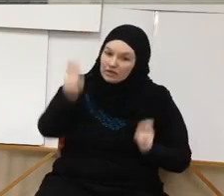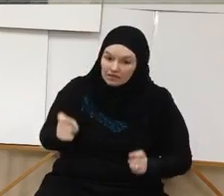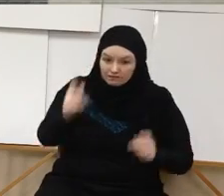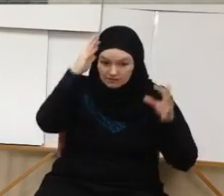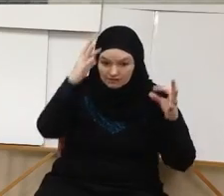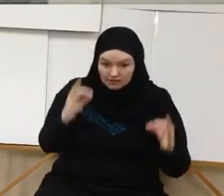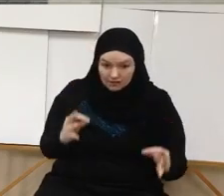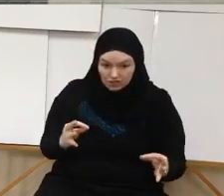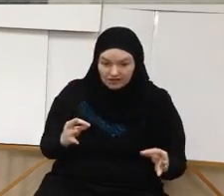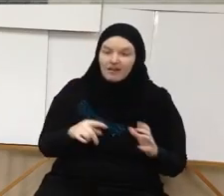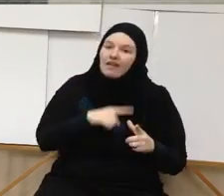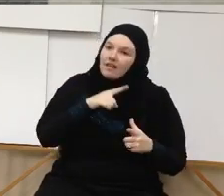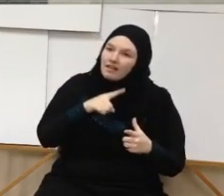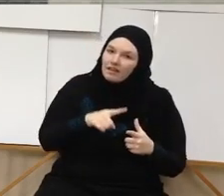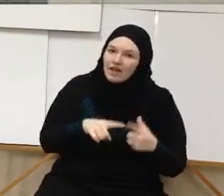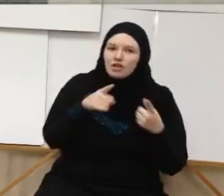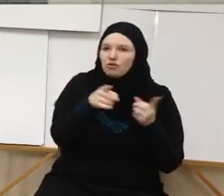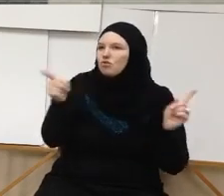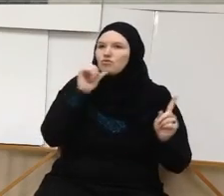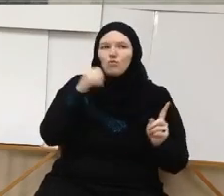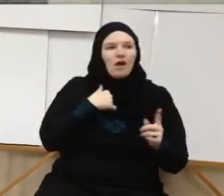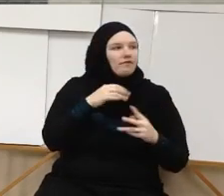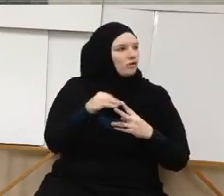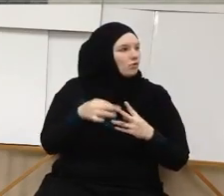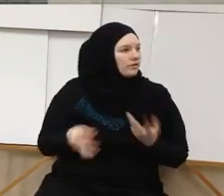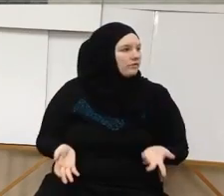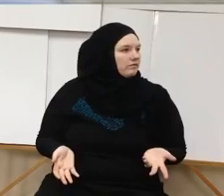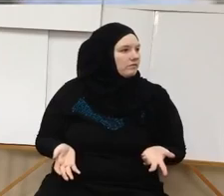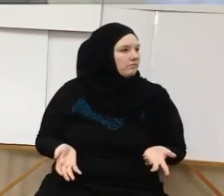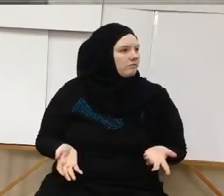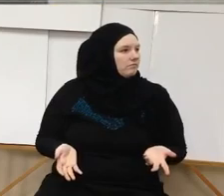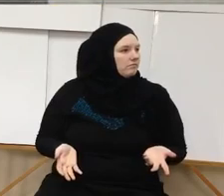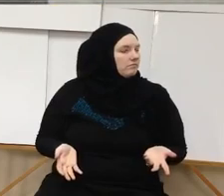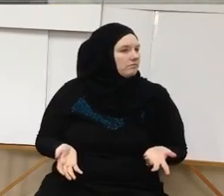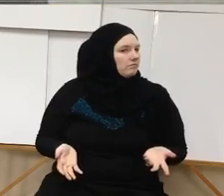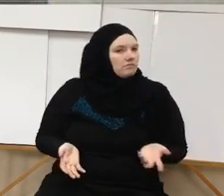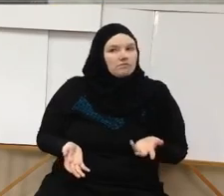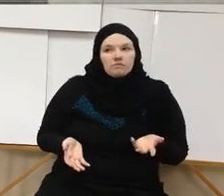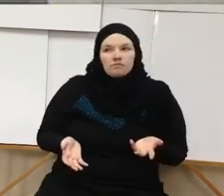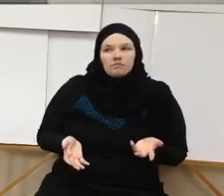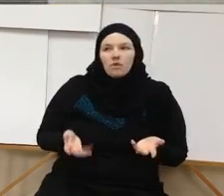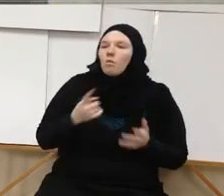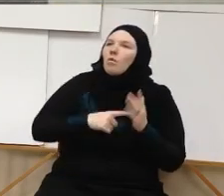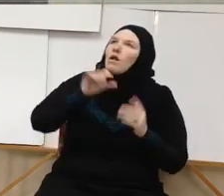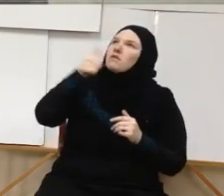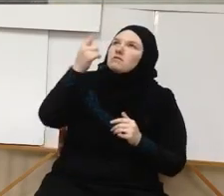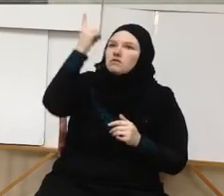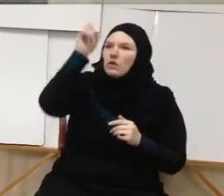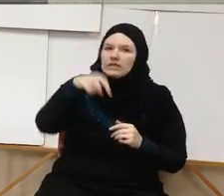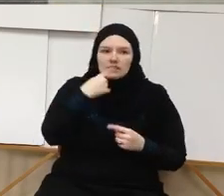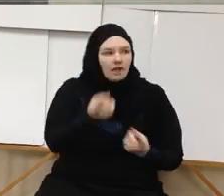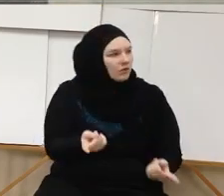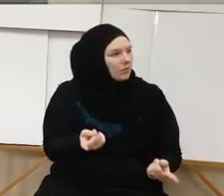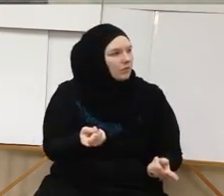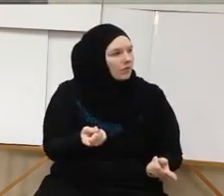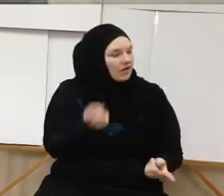Allah's stripping you of choices where He has His say. What else does He need to tell you? What else? Do you know